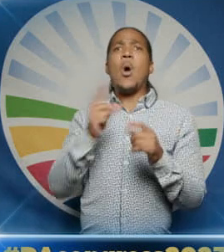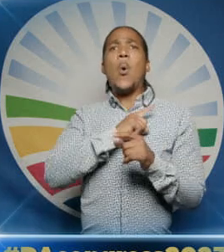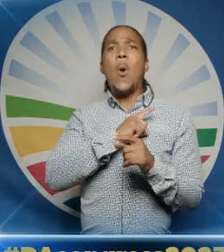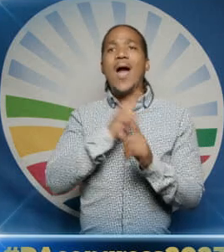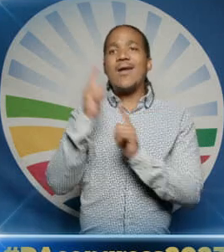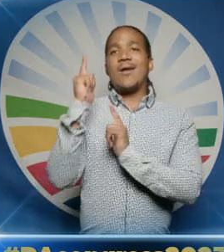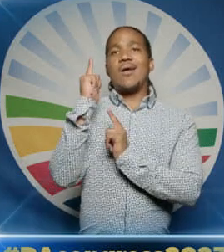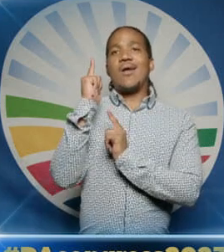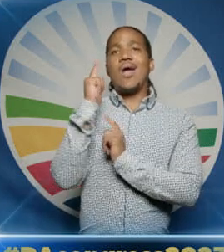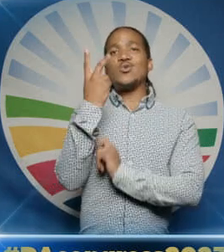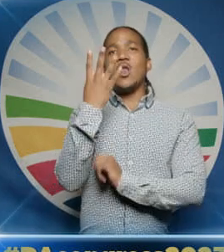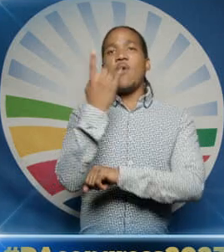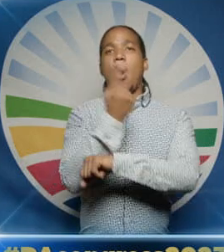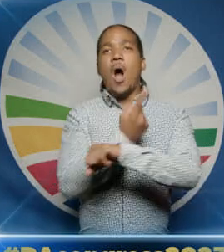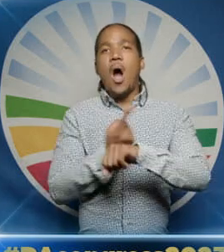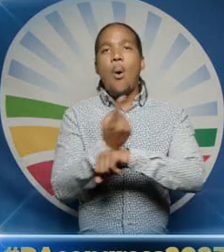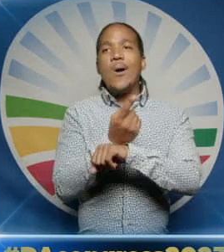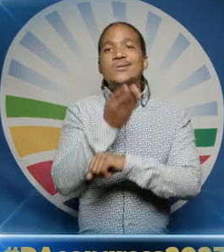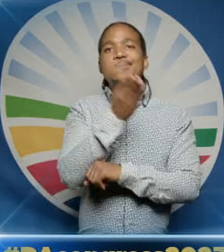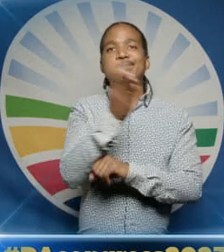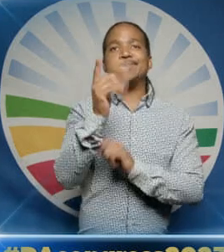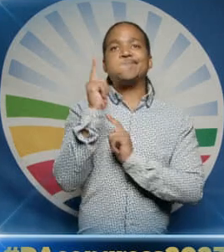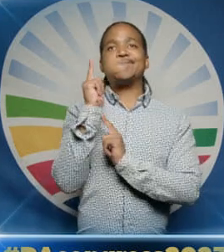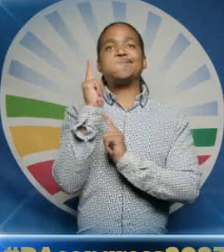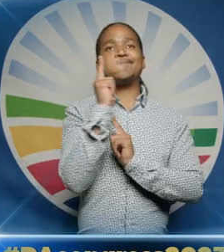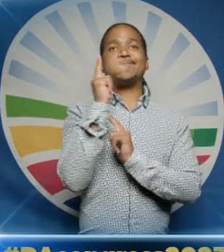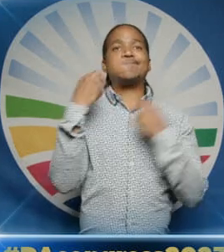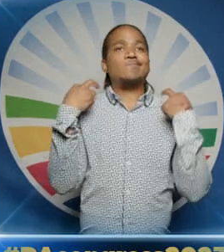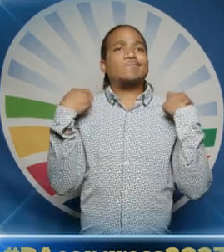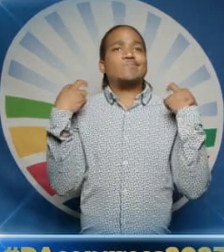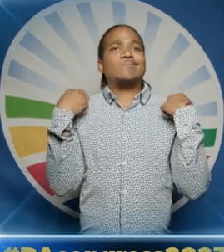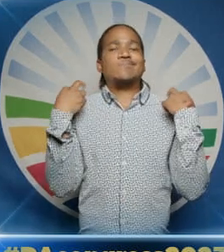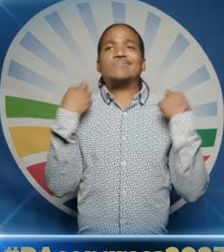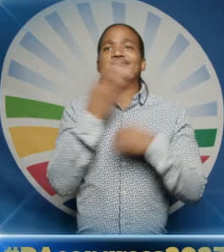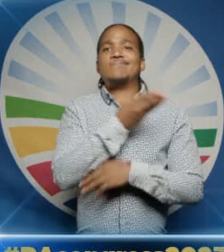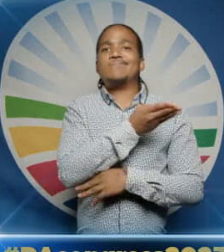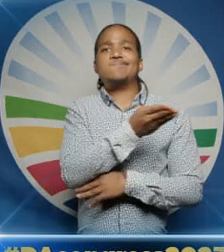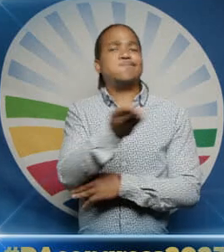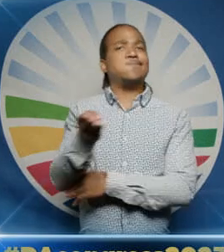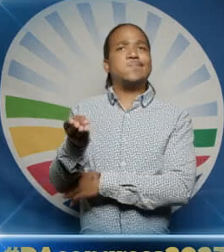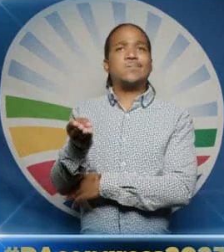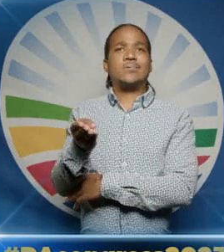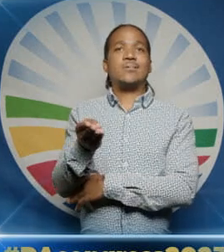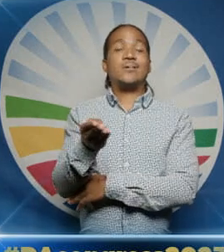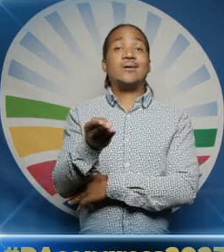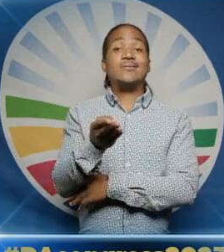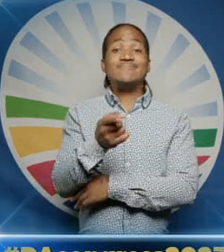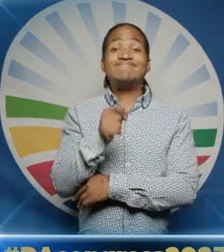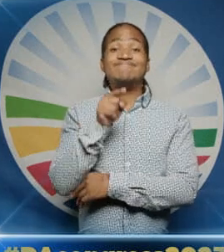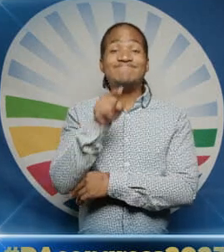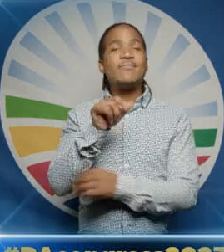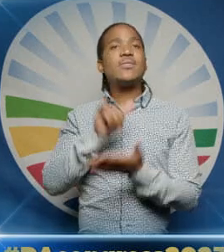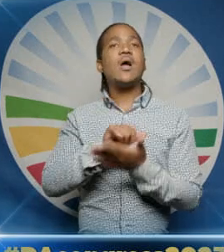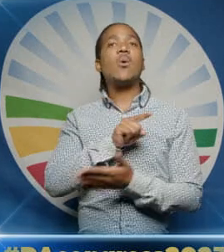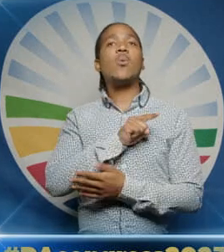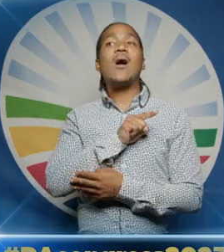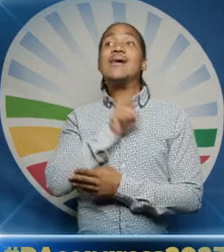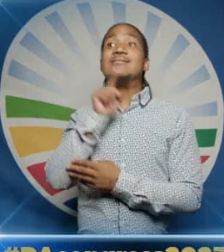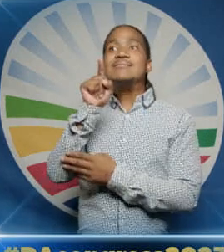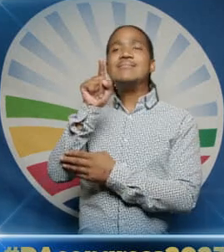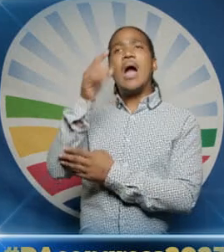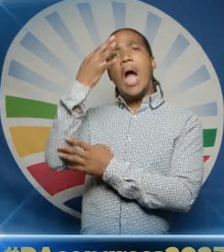guarded 24 hours a day by security everywhere they go. This is why this government is out of